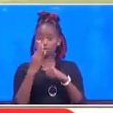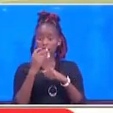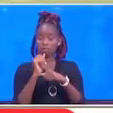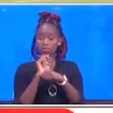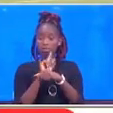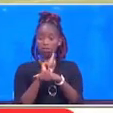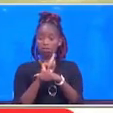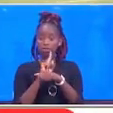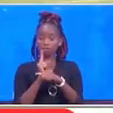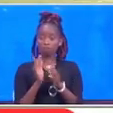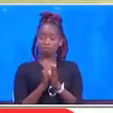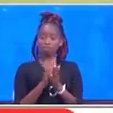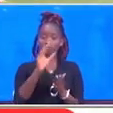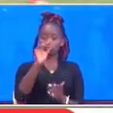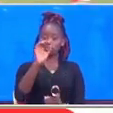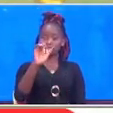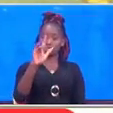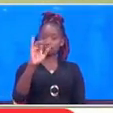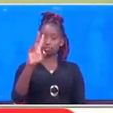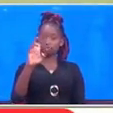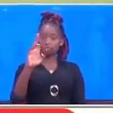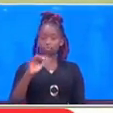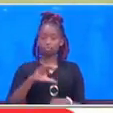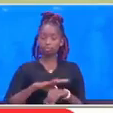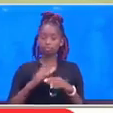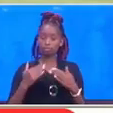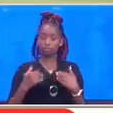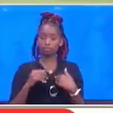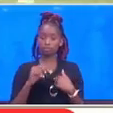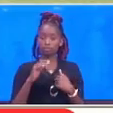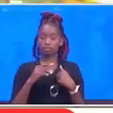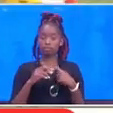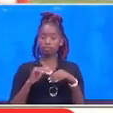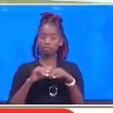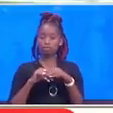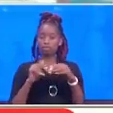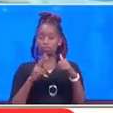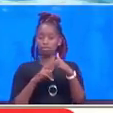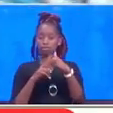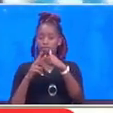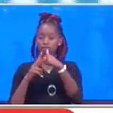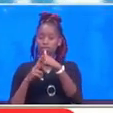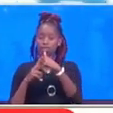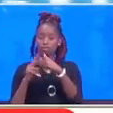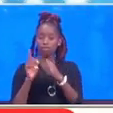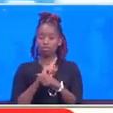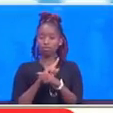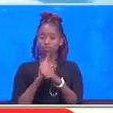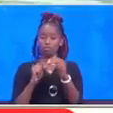Oliver Maloba scored a consolation goal for Sofapaka in the 77th minute.